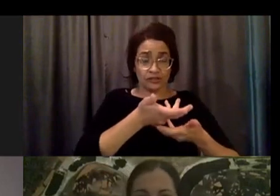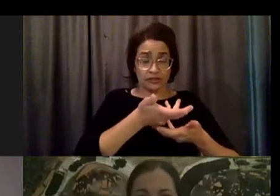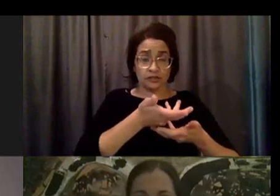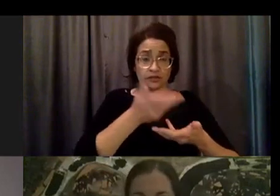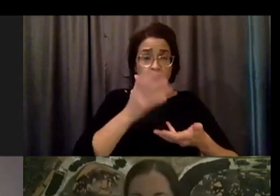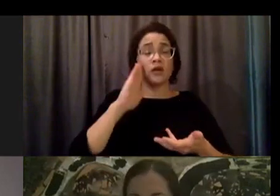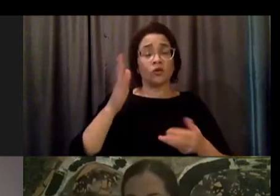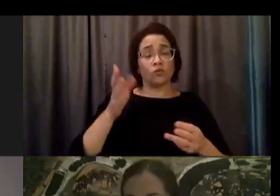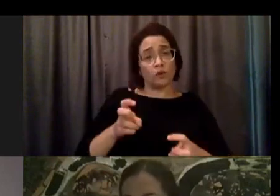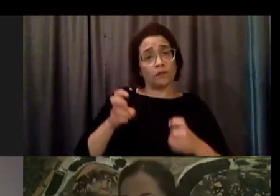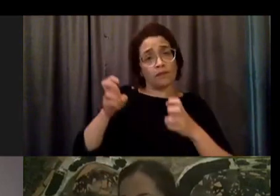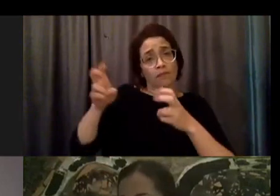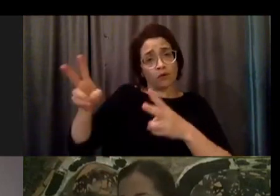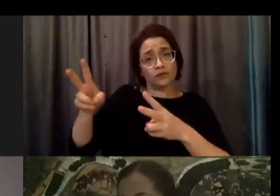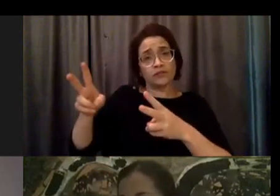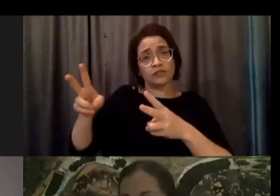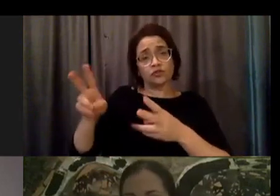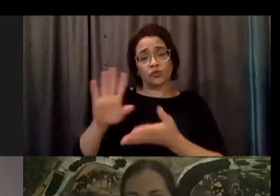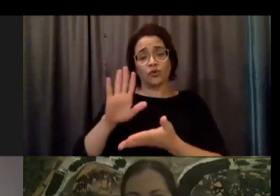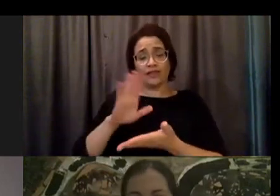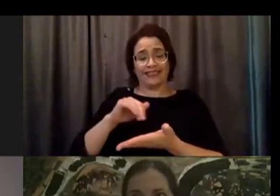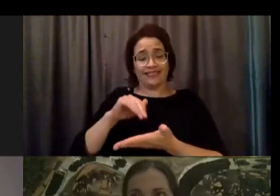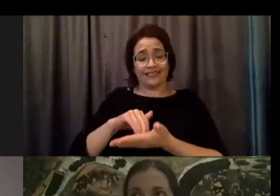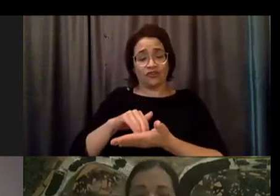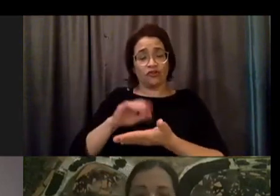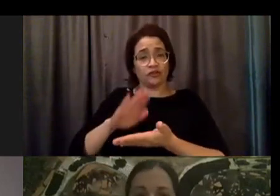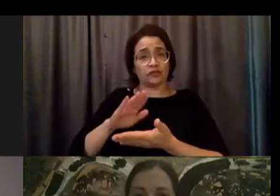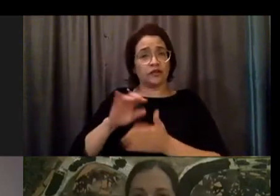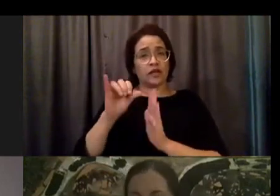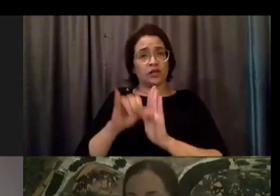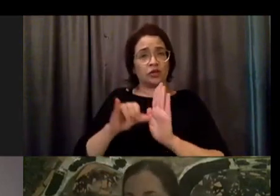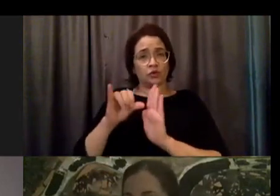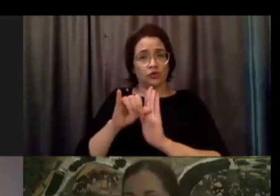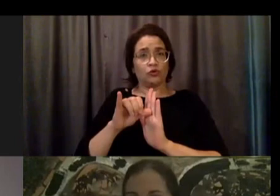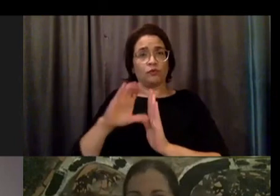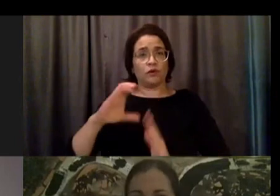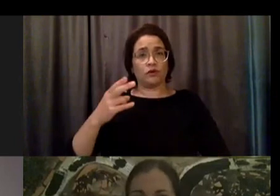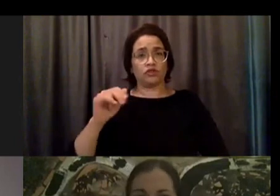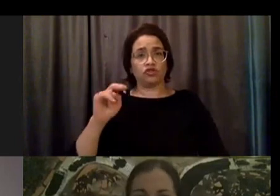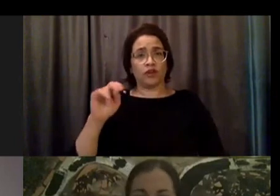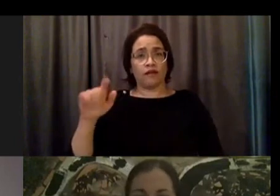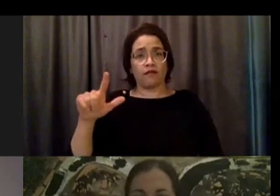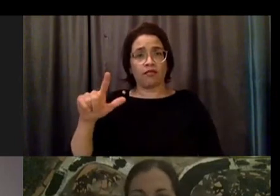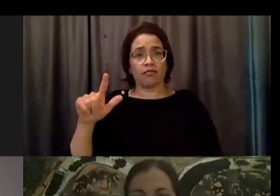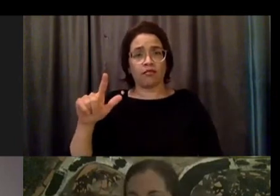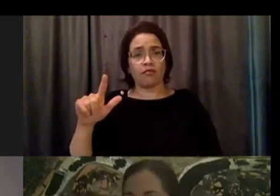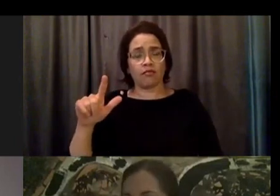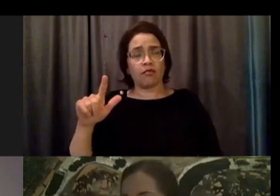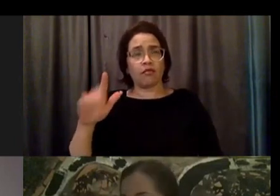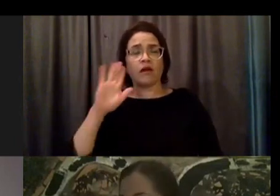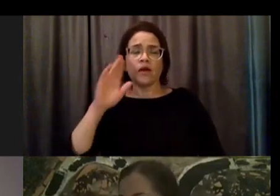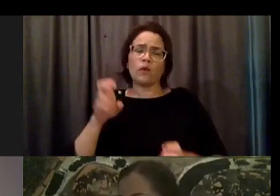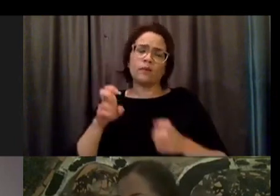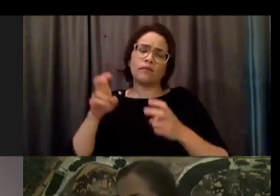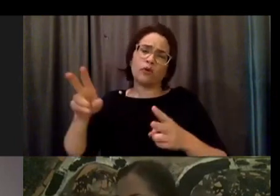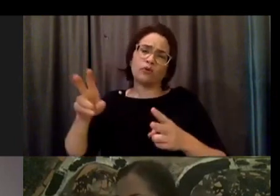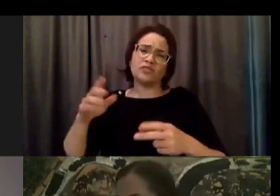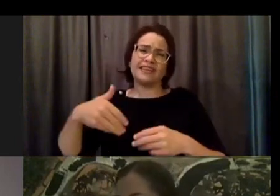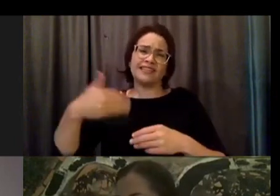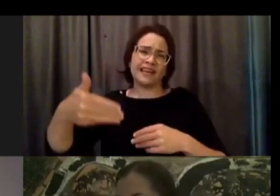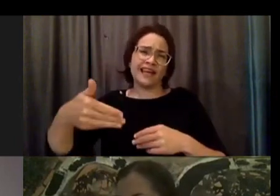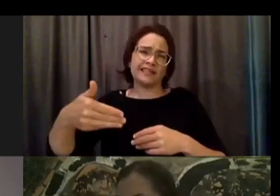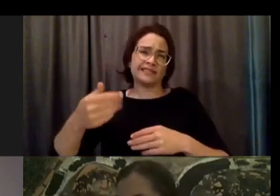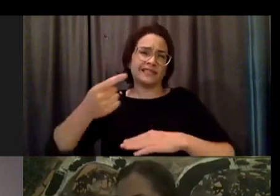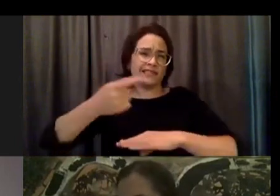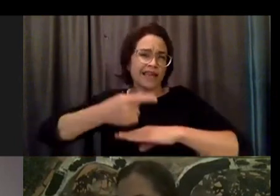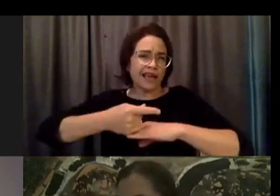center's YouTube channel. So, you can see that, um, this one will be posted in the next day or two. Uh, and the